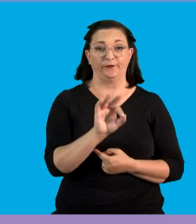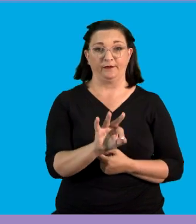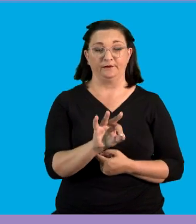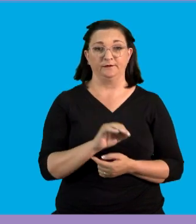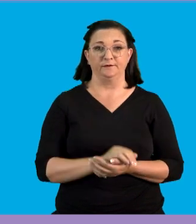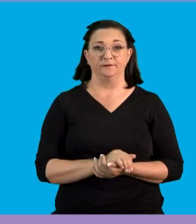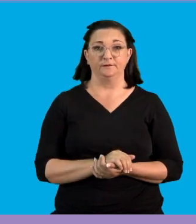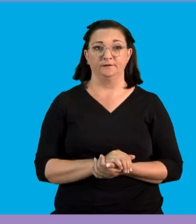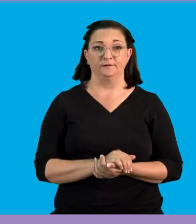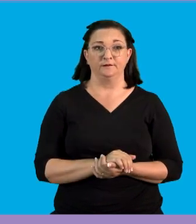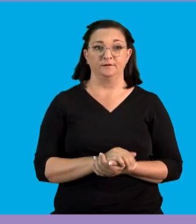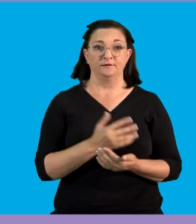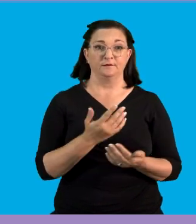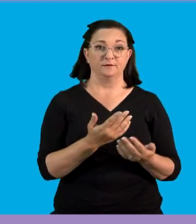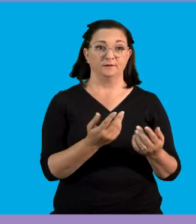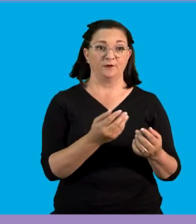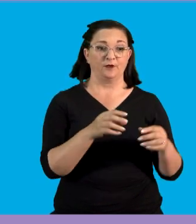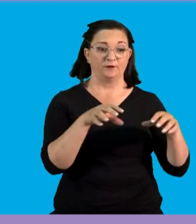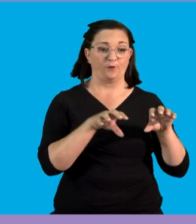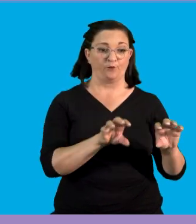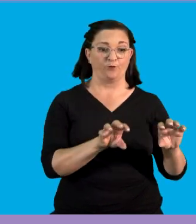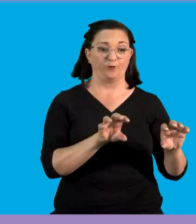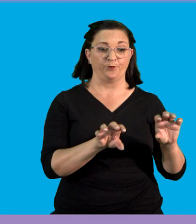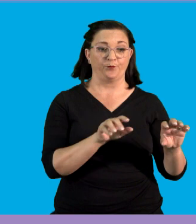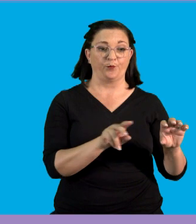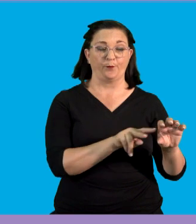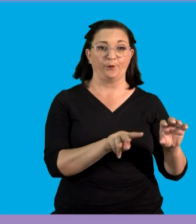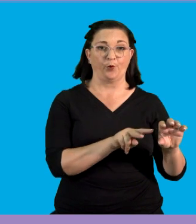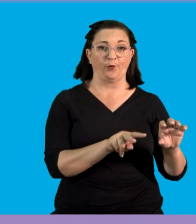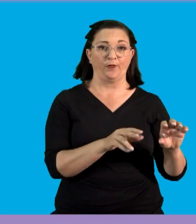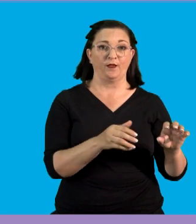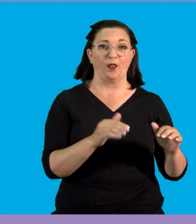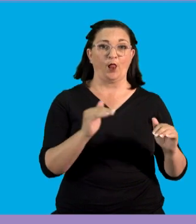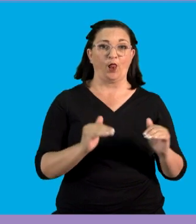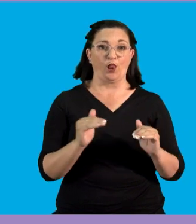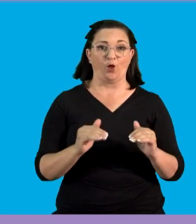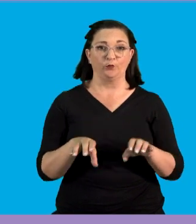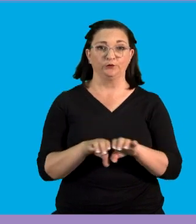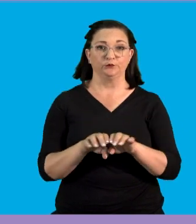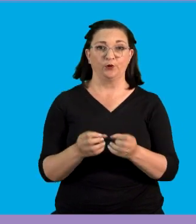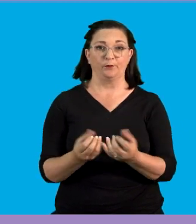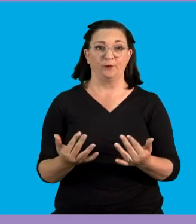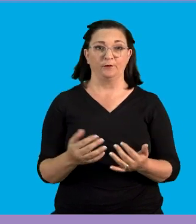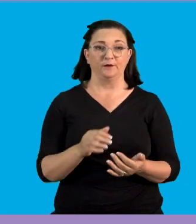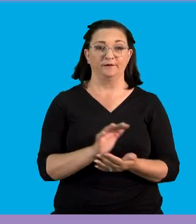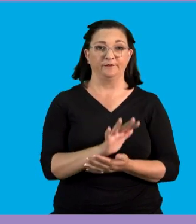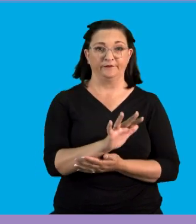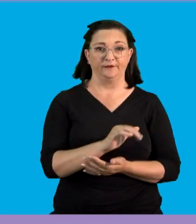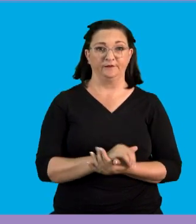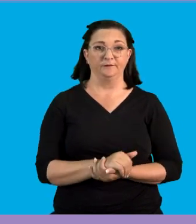And when we add those two, we need to find the lowest common multiple, which in this case is our